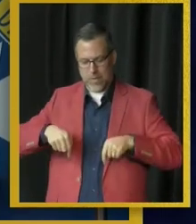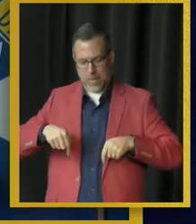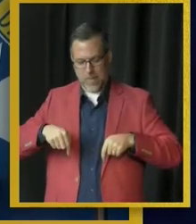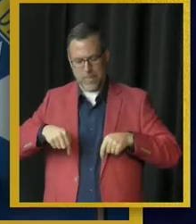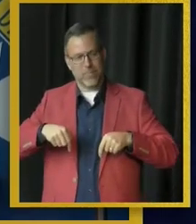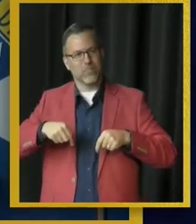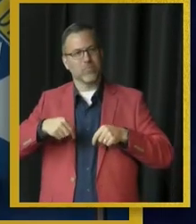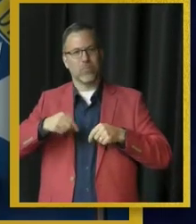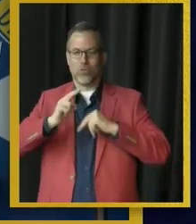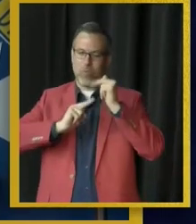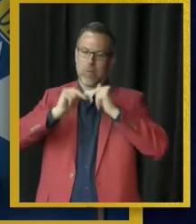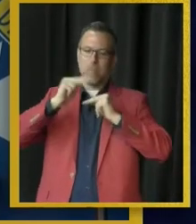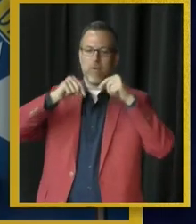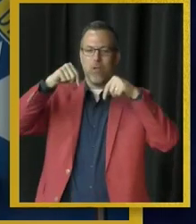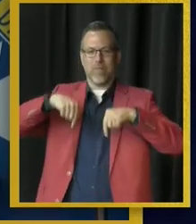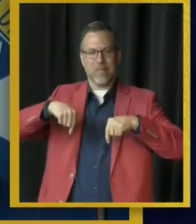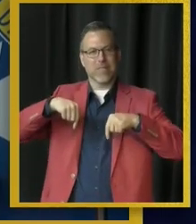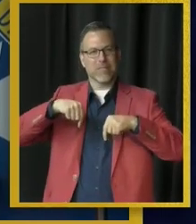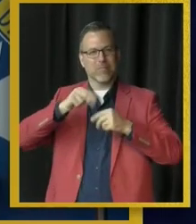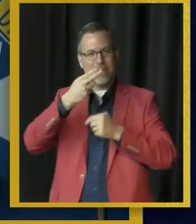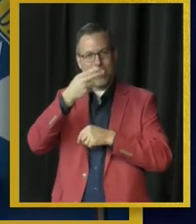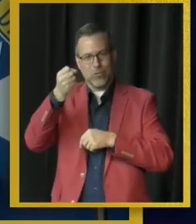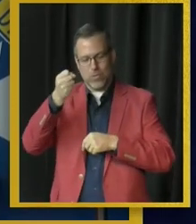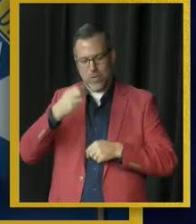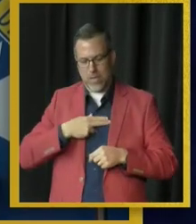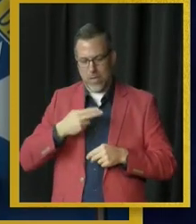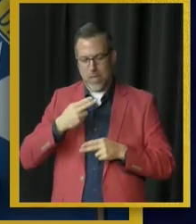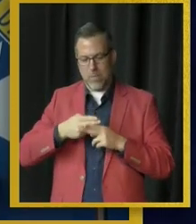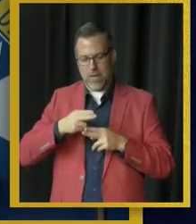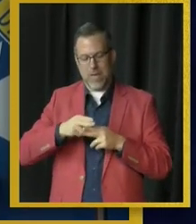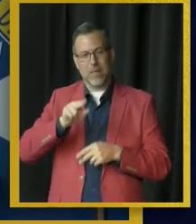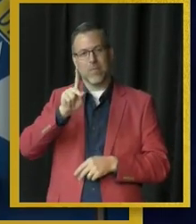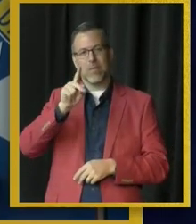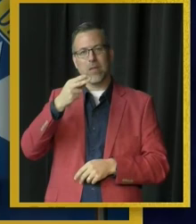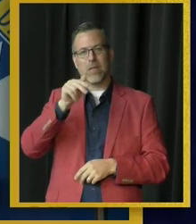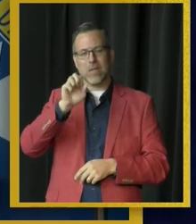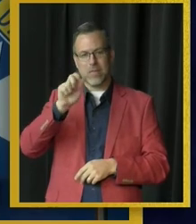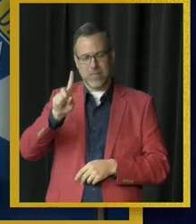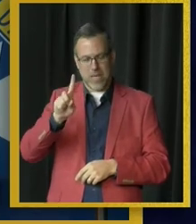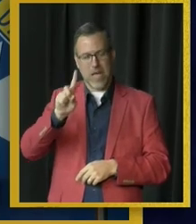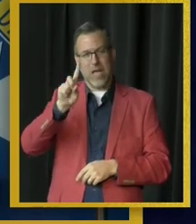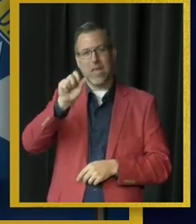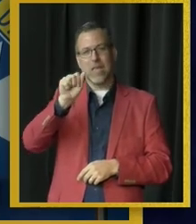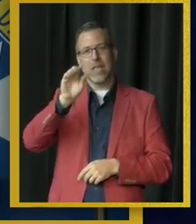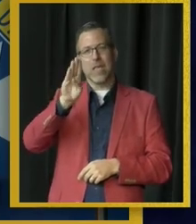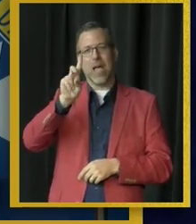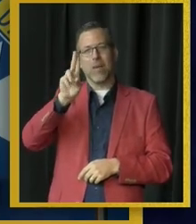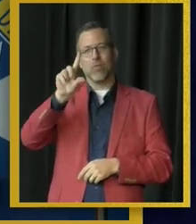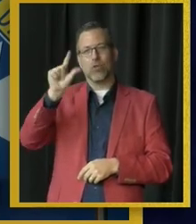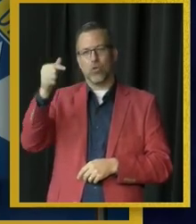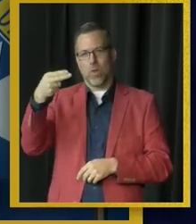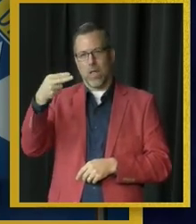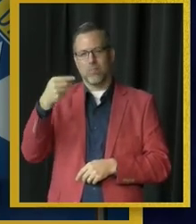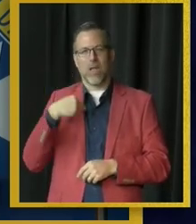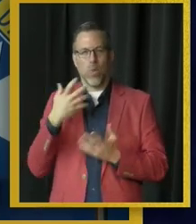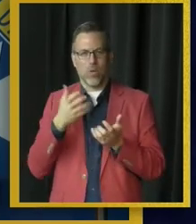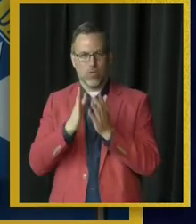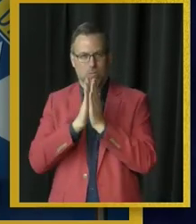High School possible. My name is Kassar Abdullah. I would like to begin with a prayer.